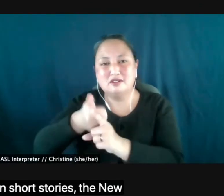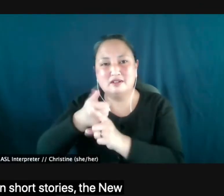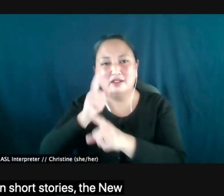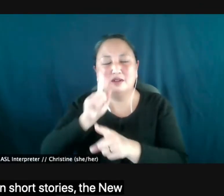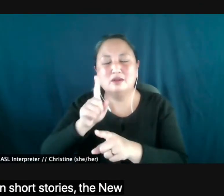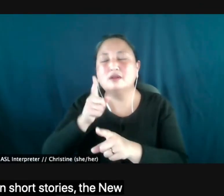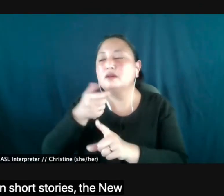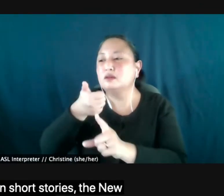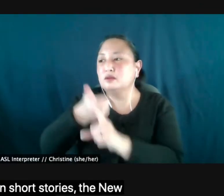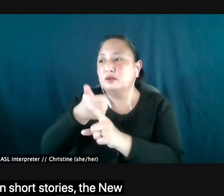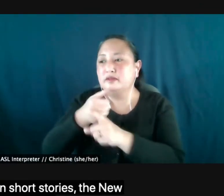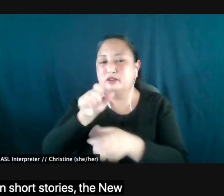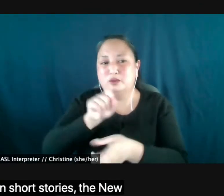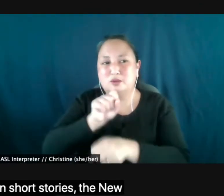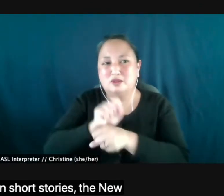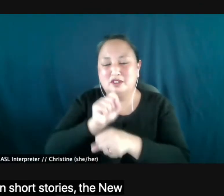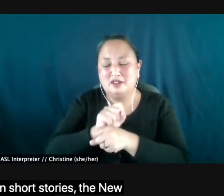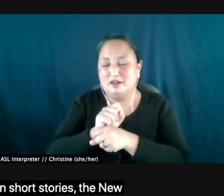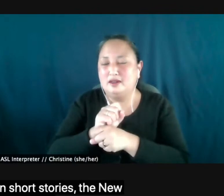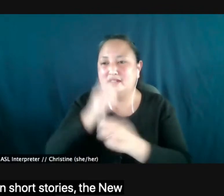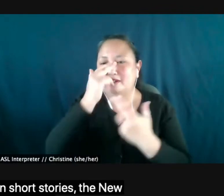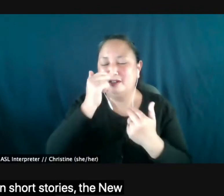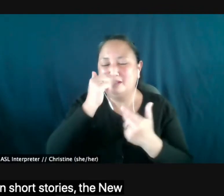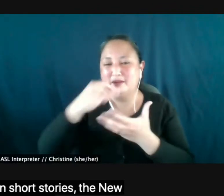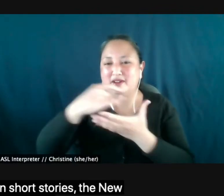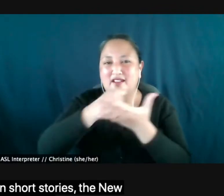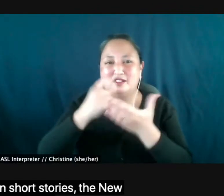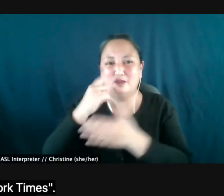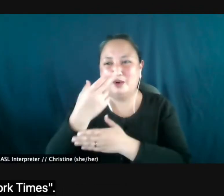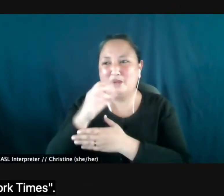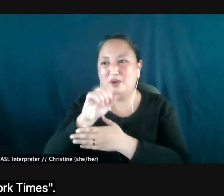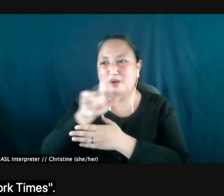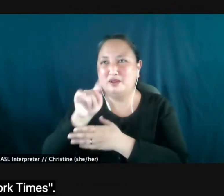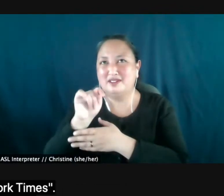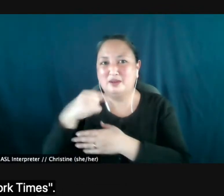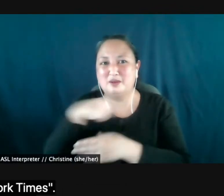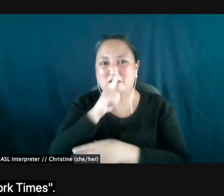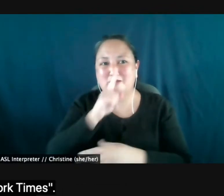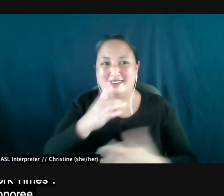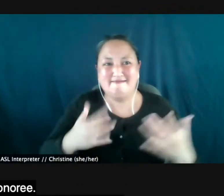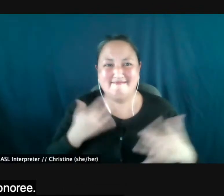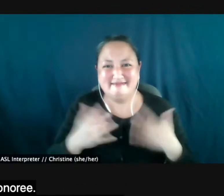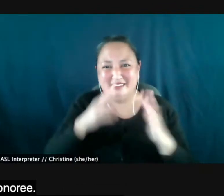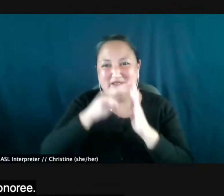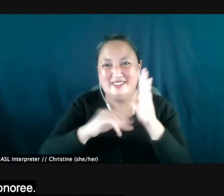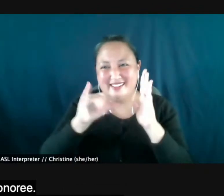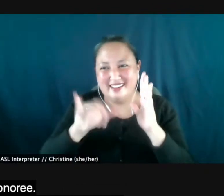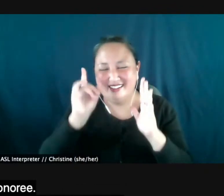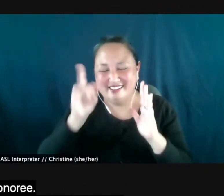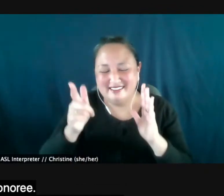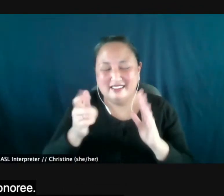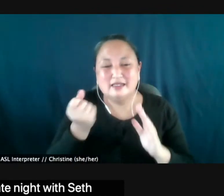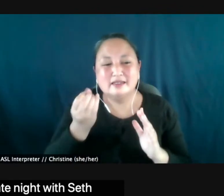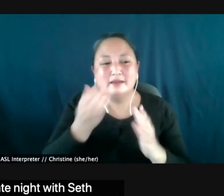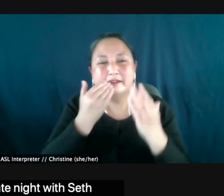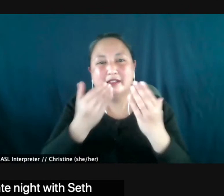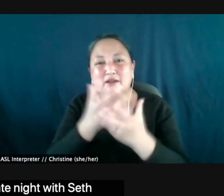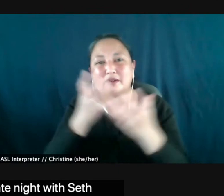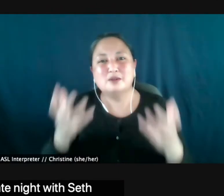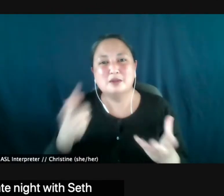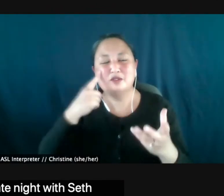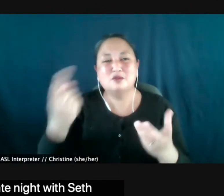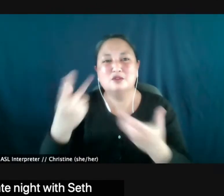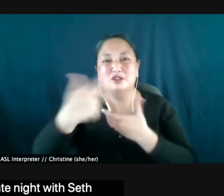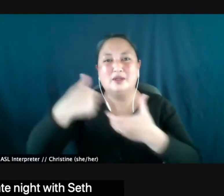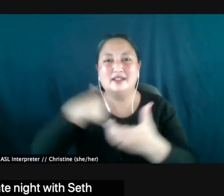on a humor collection for Holt, which we are all very excited to read. Welcome, everyone. Again, thank you so much for being here, and please